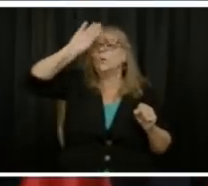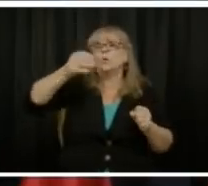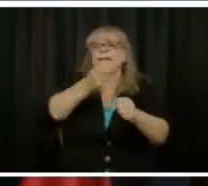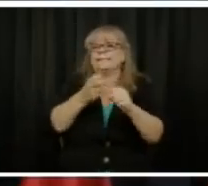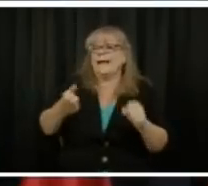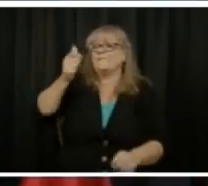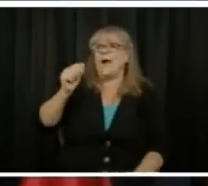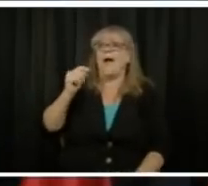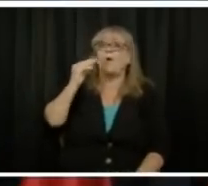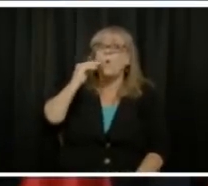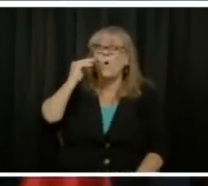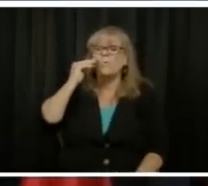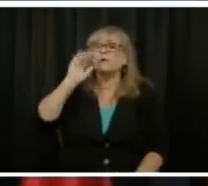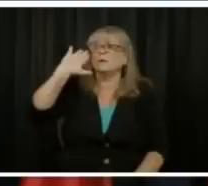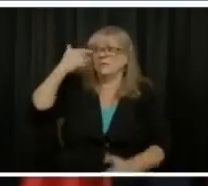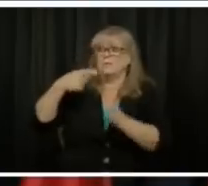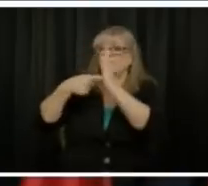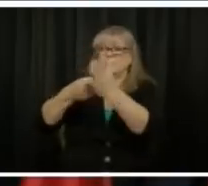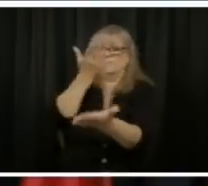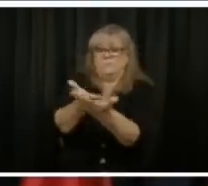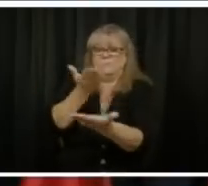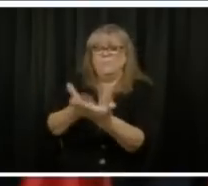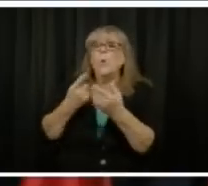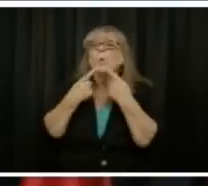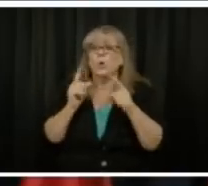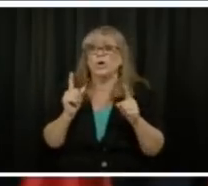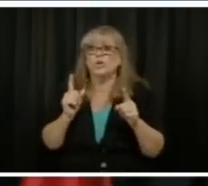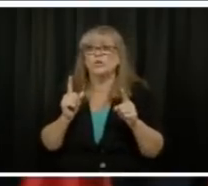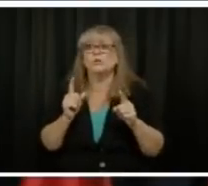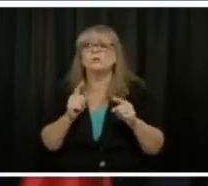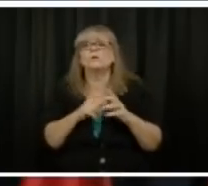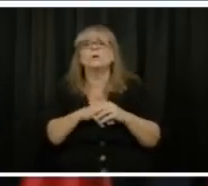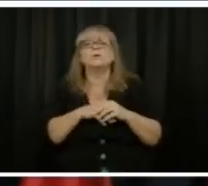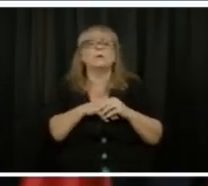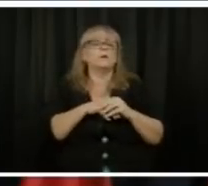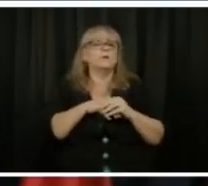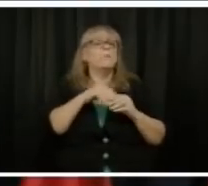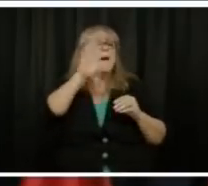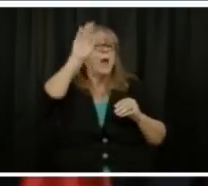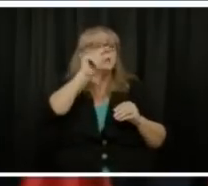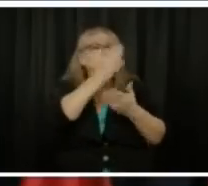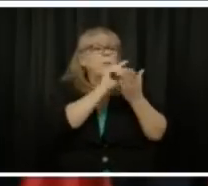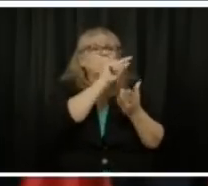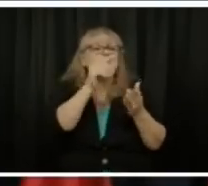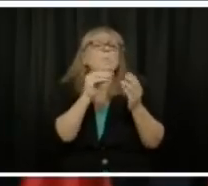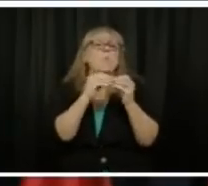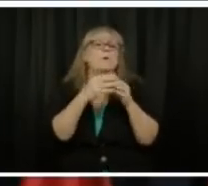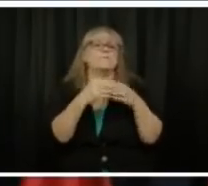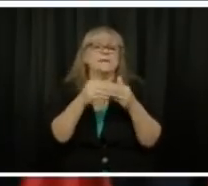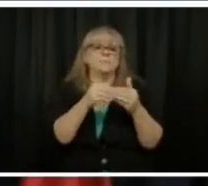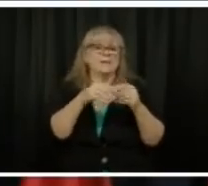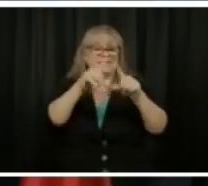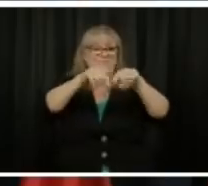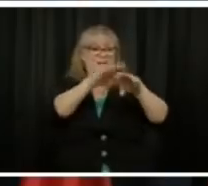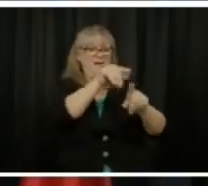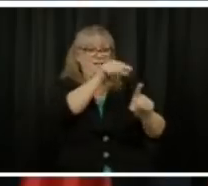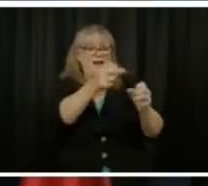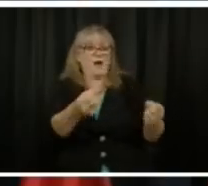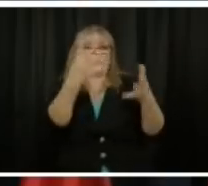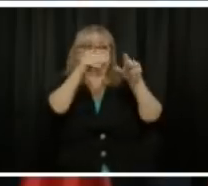innovation and flexibility because there's different trade-offs, different vectors of transmission in different communities. And of course, the commissioners, the county health departments, they know their